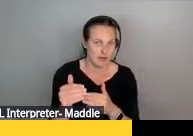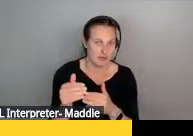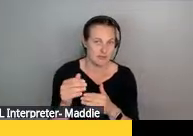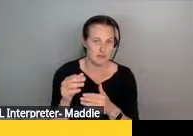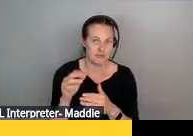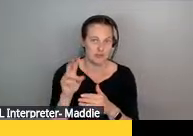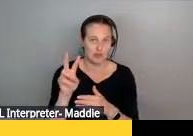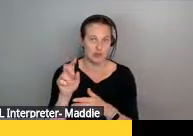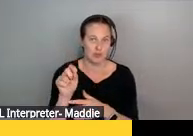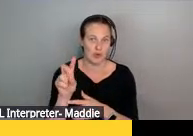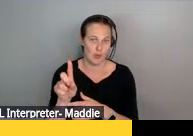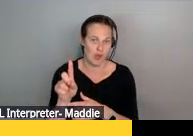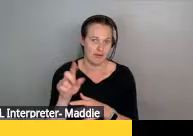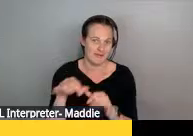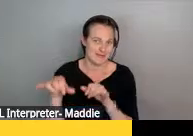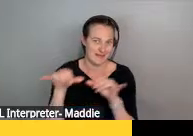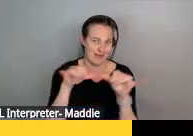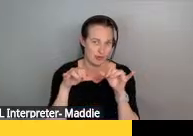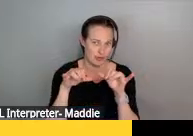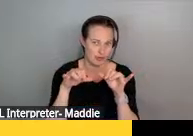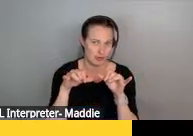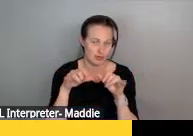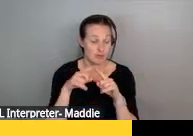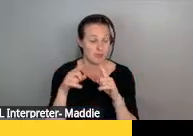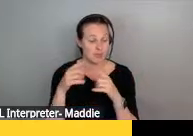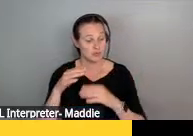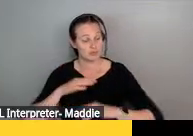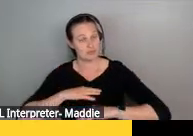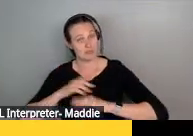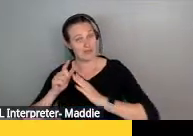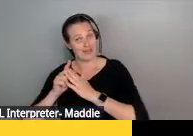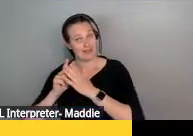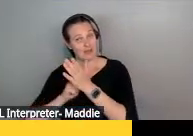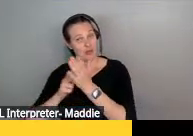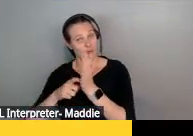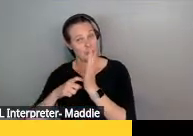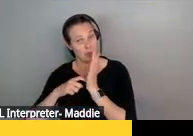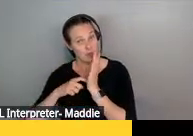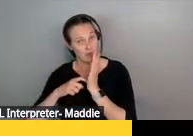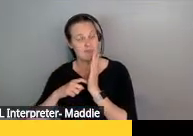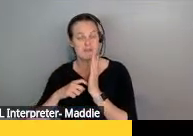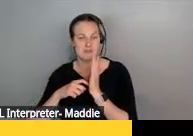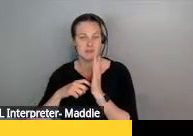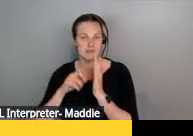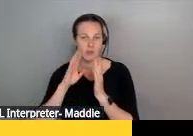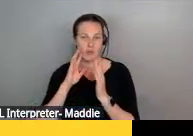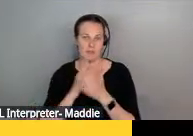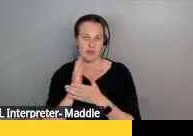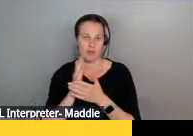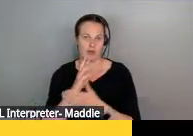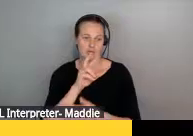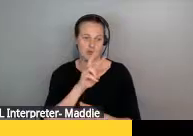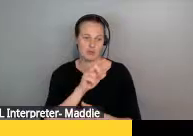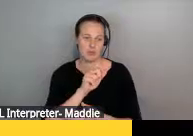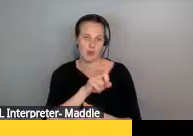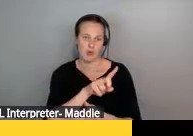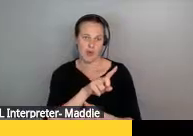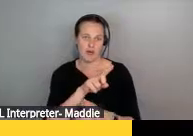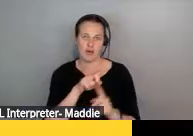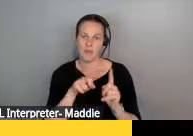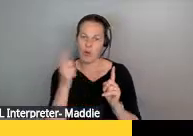standard. But to meet the legal requirements, you will be okay if you meet 2.1, but it's always great to